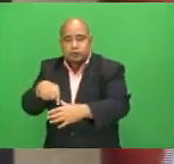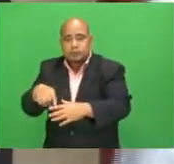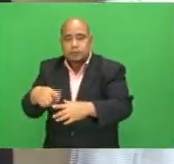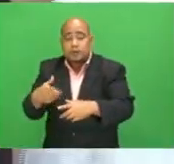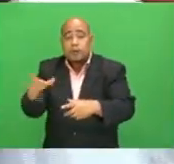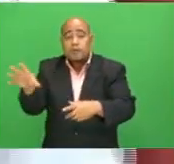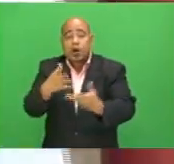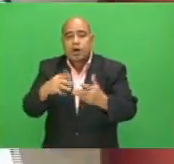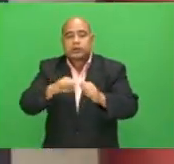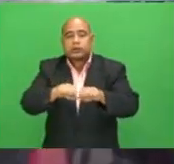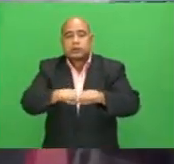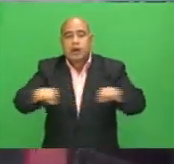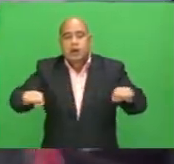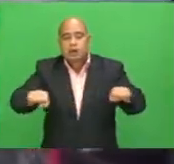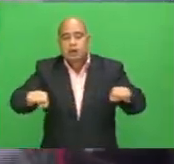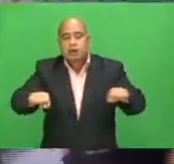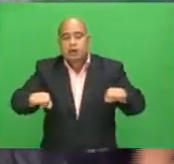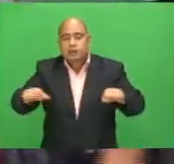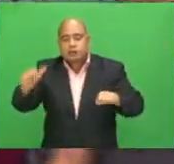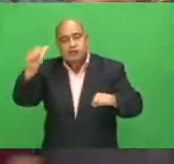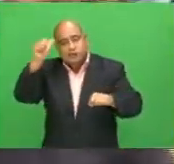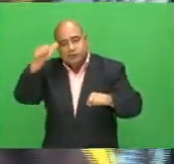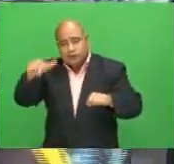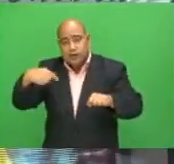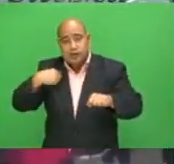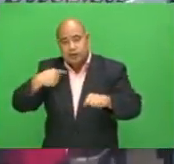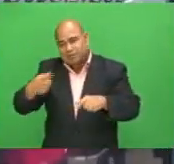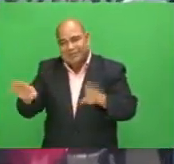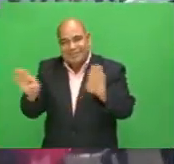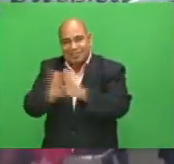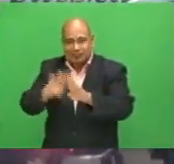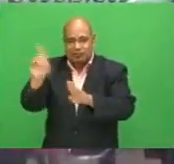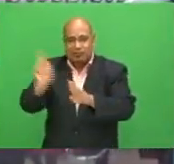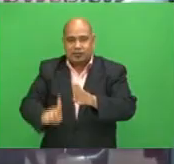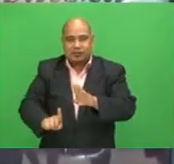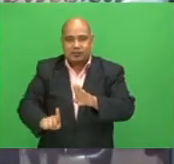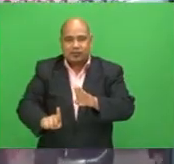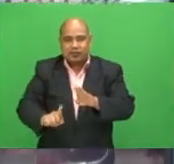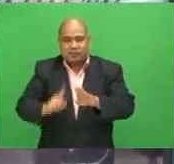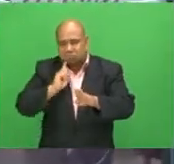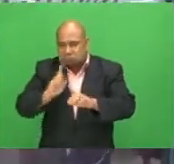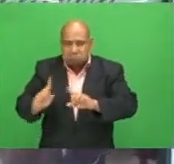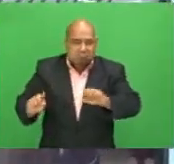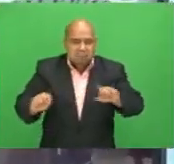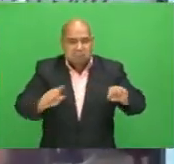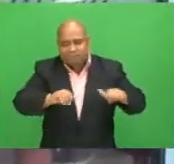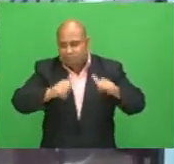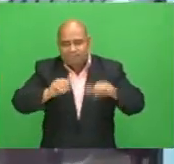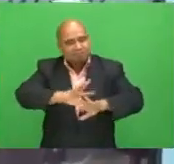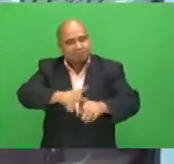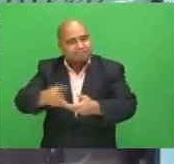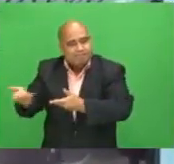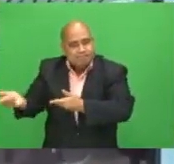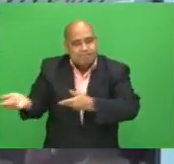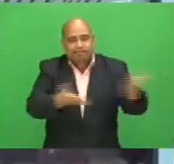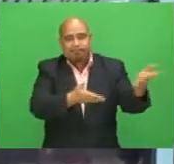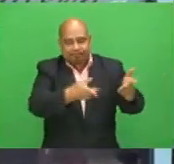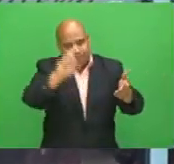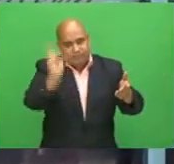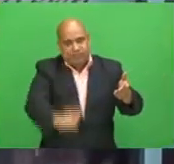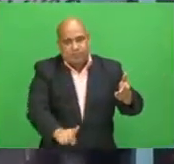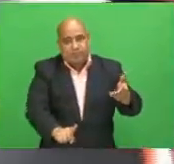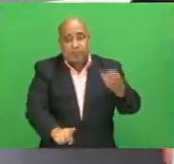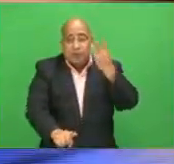that applications close today, but will do all they can to submit theirs in time. One of these women is 51-year-old